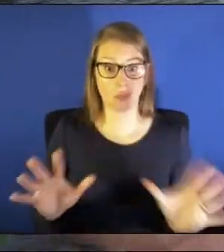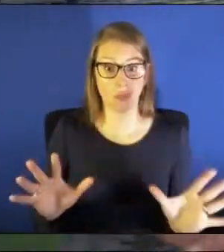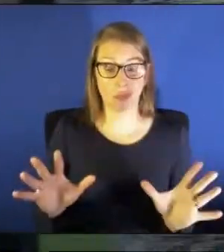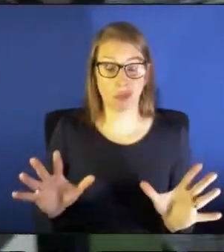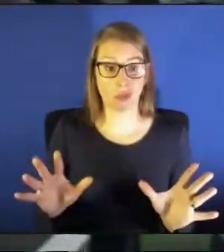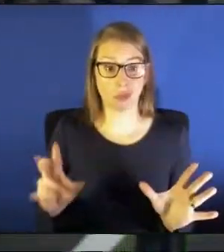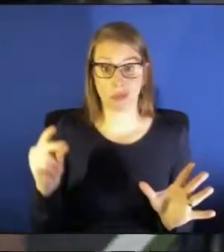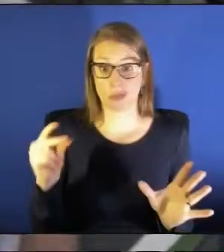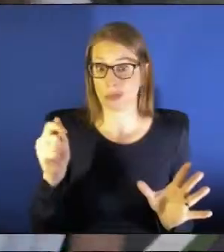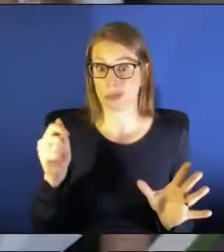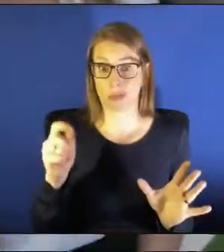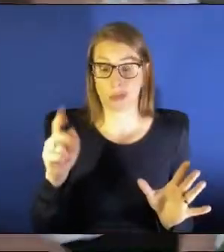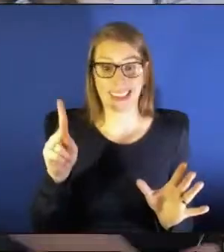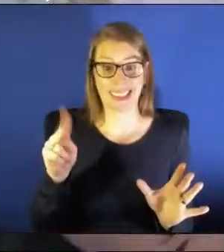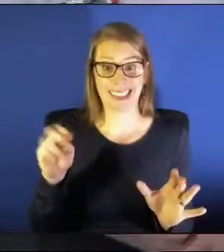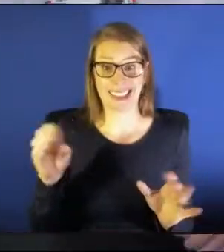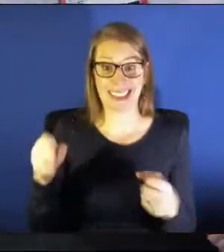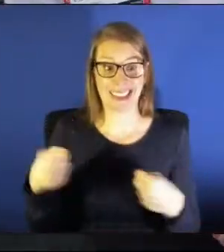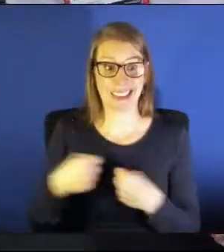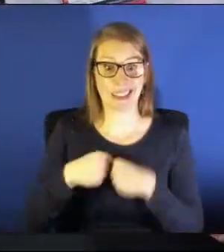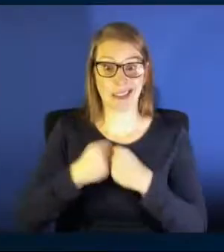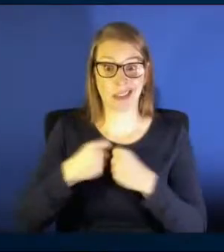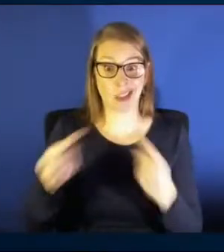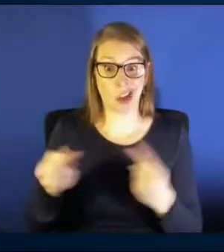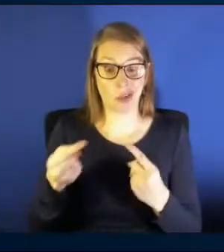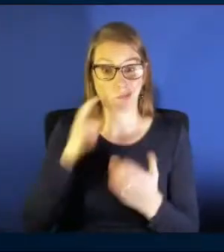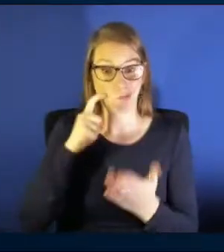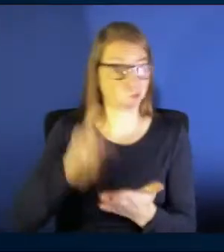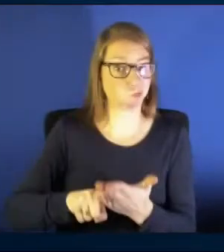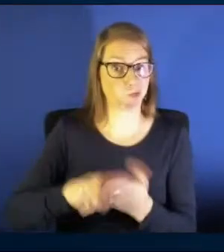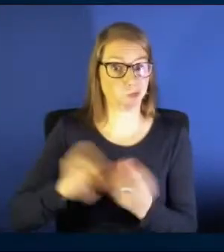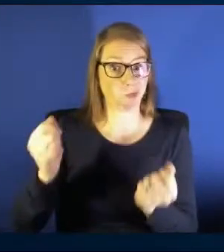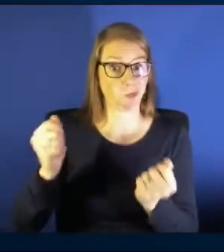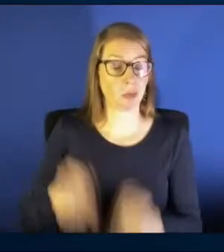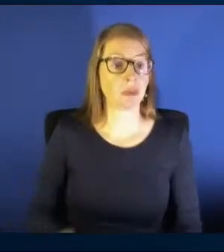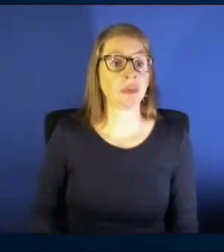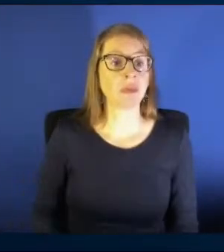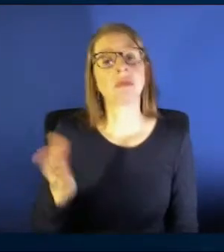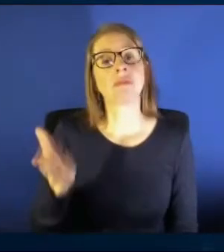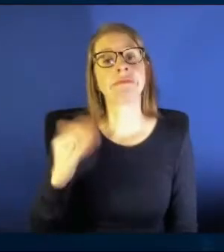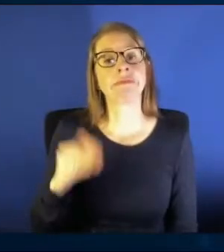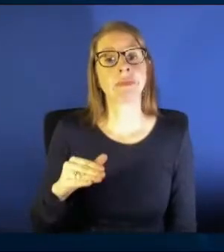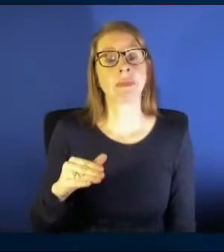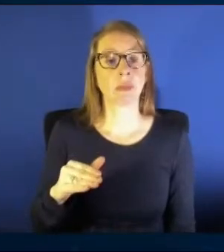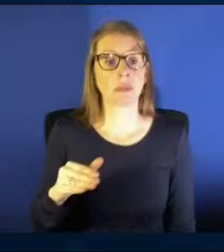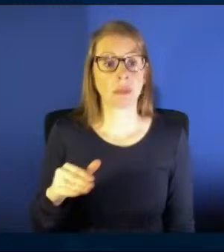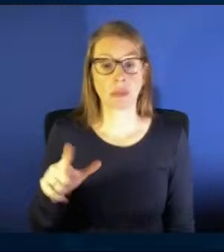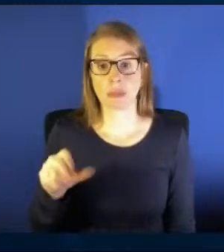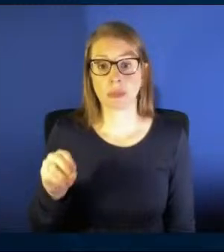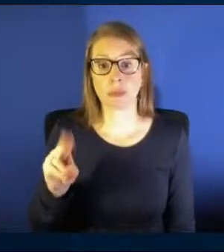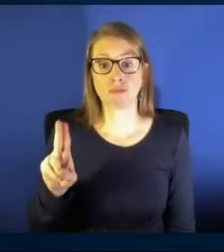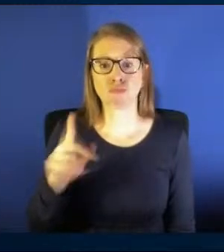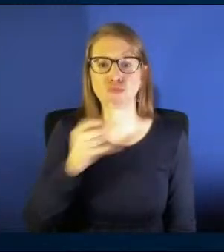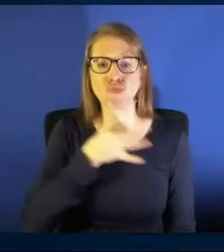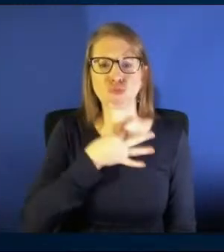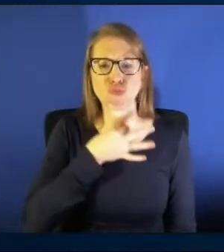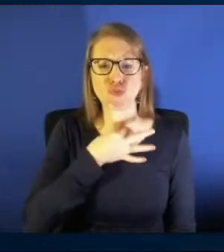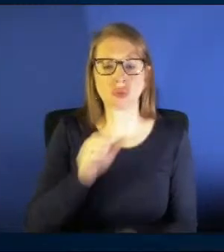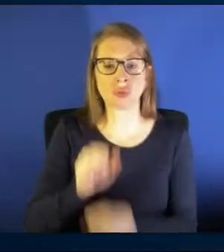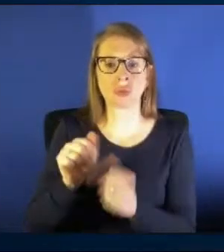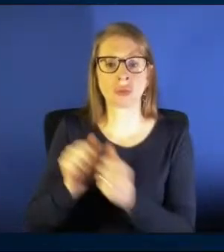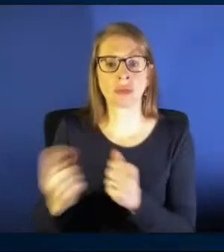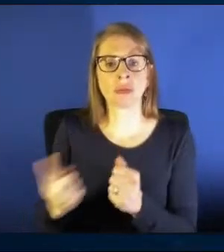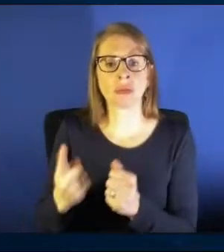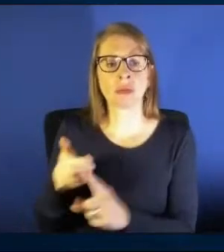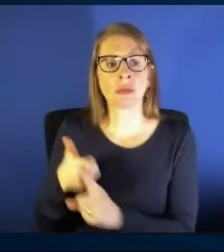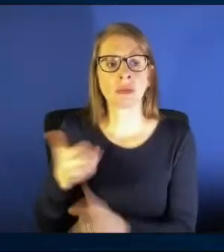So this is such a great resource. Yeah. Another question, Alexis. Lou is curious, how does this work with someone who maybe